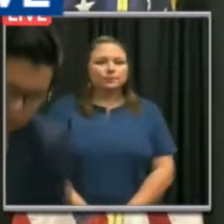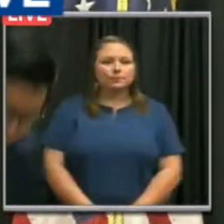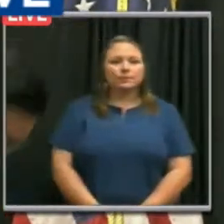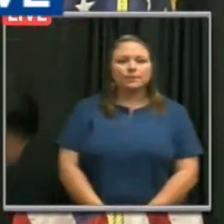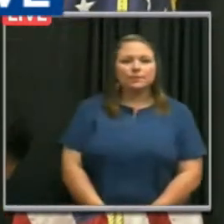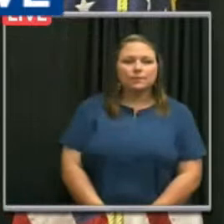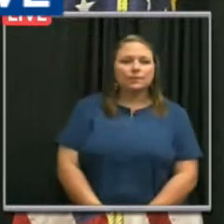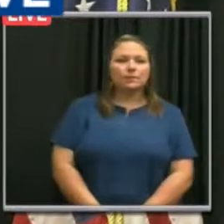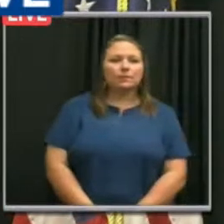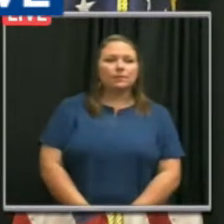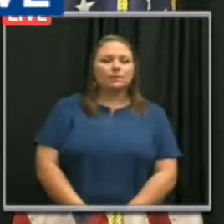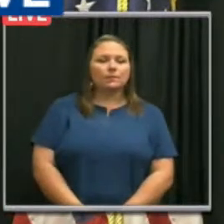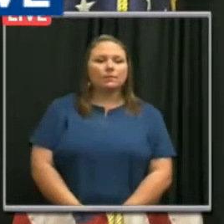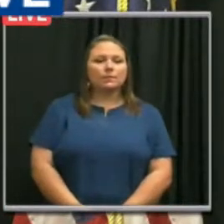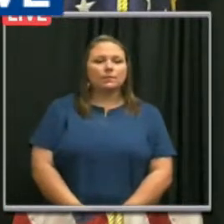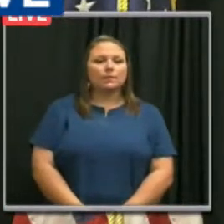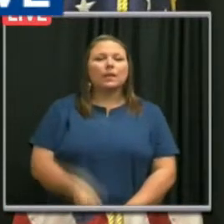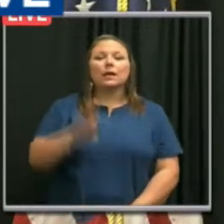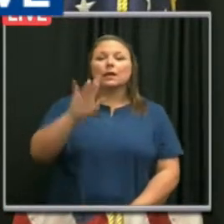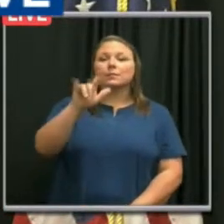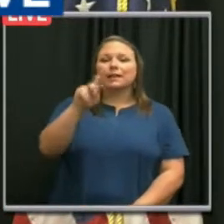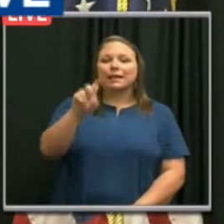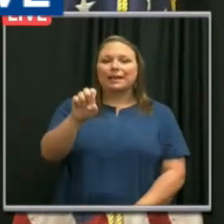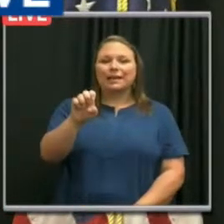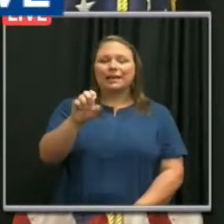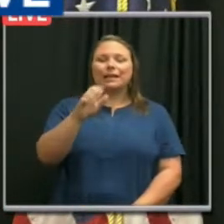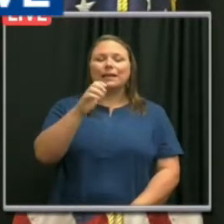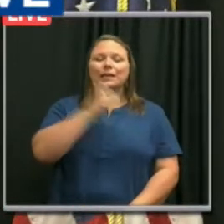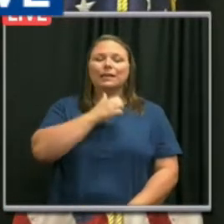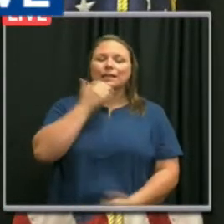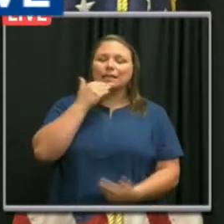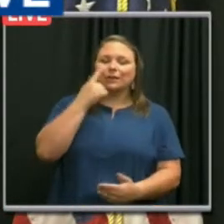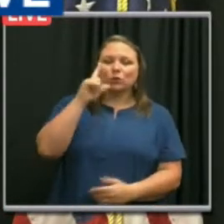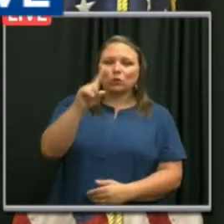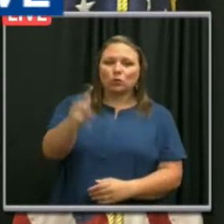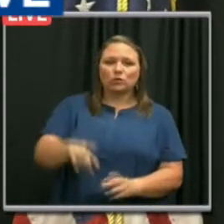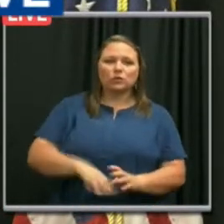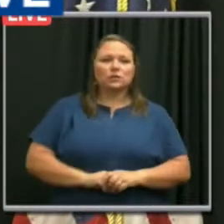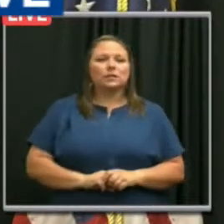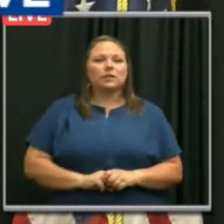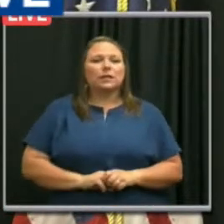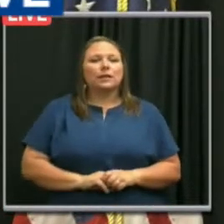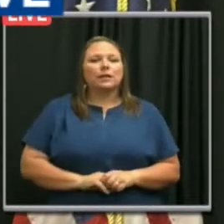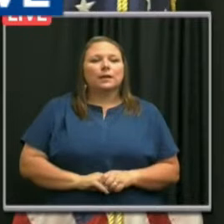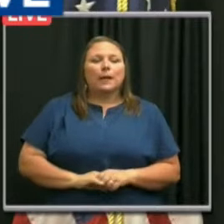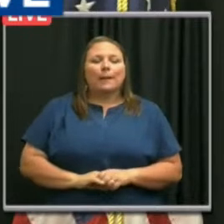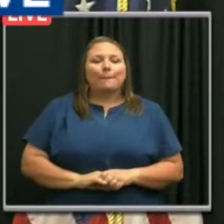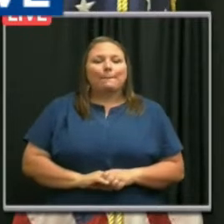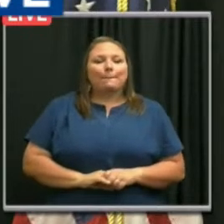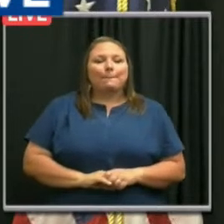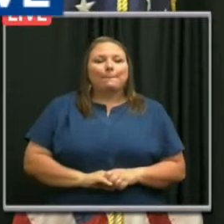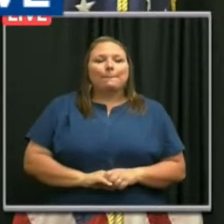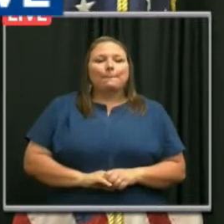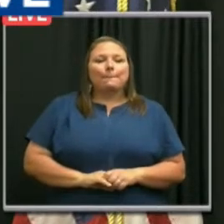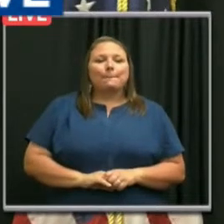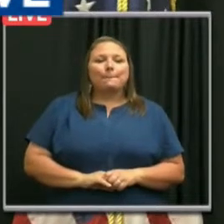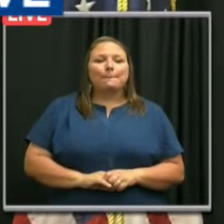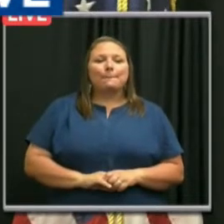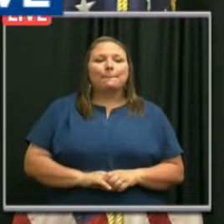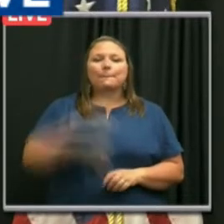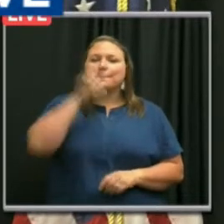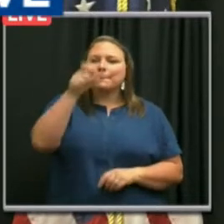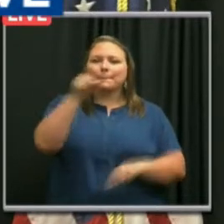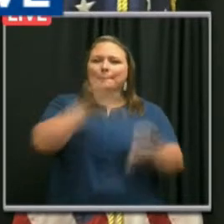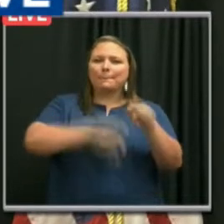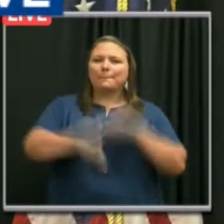Yeah, Brett, I'm sorry. Blake, thank you for that question. We don't need to go back to phase